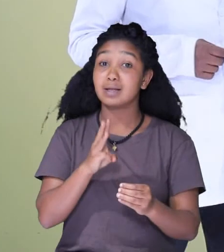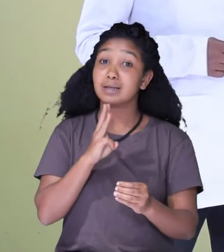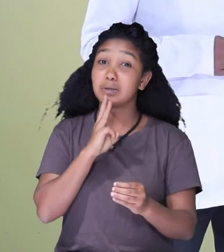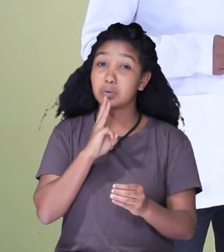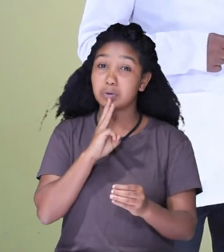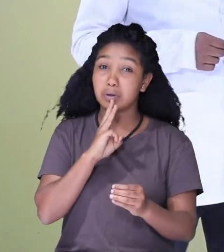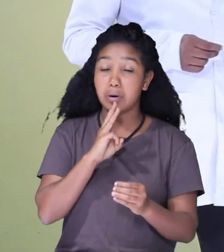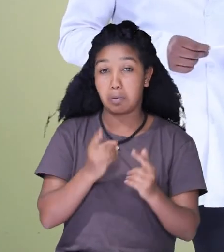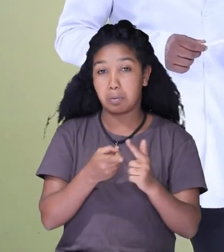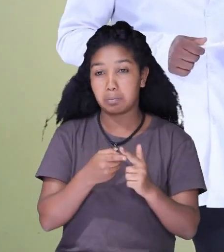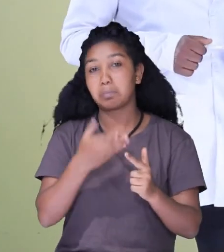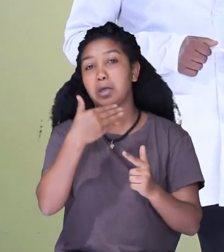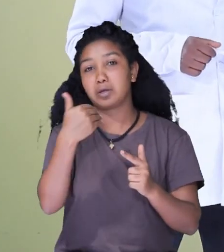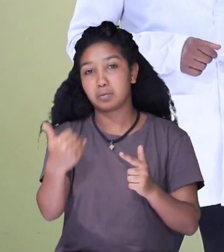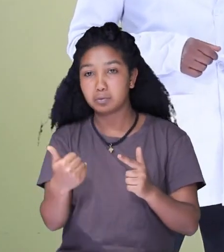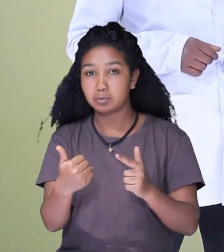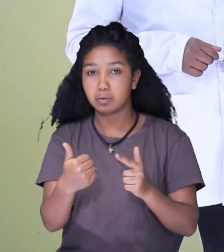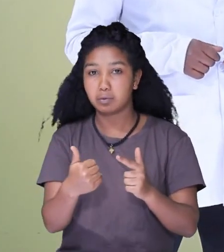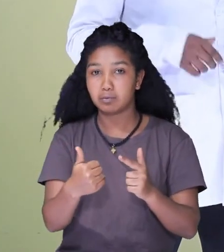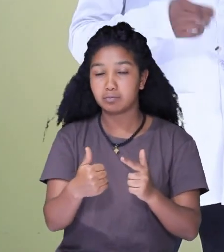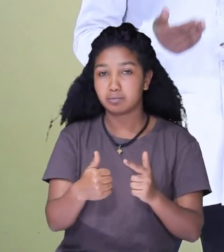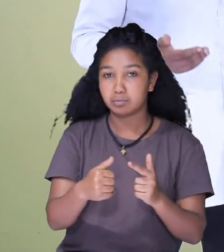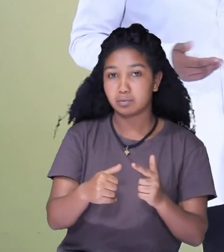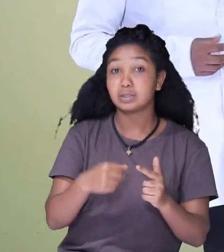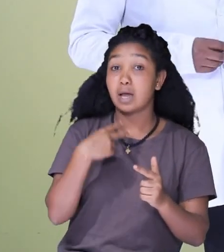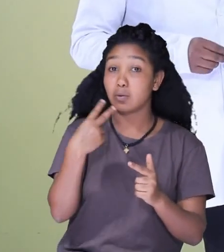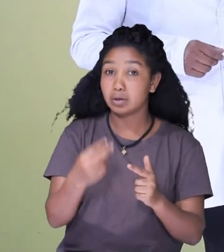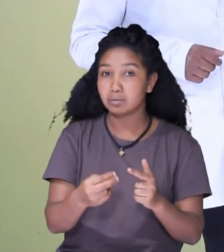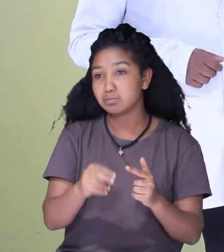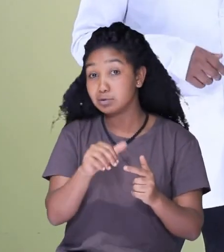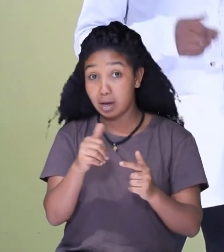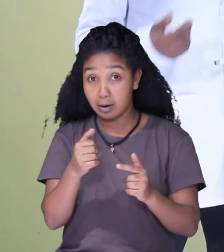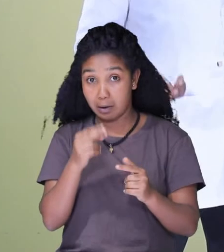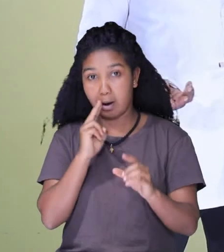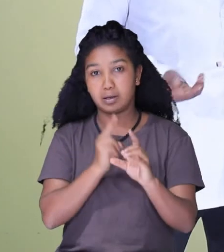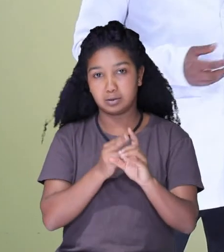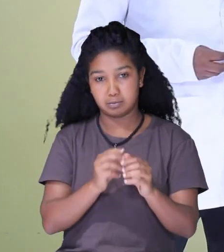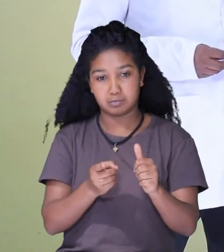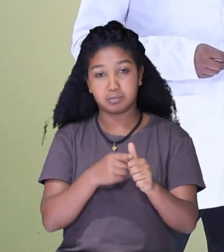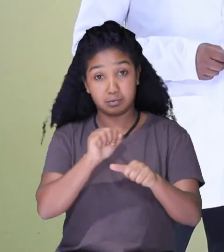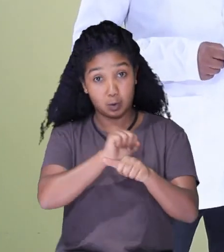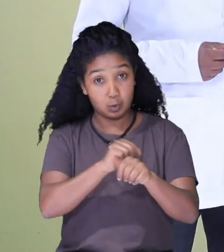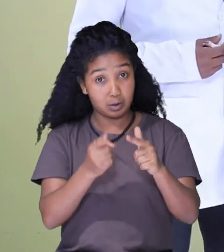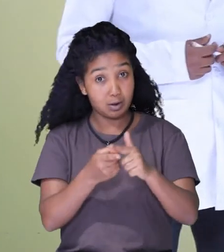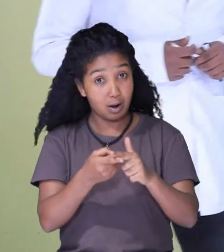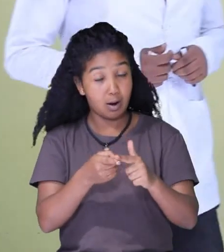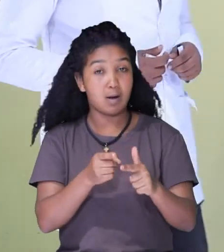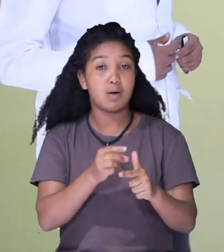liquids are better transmitter of sound than gas or